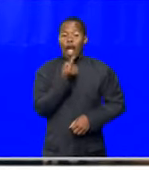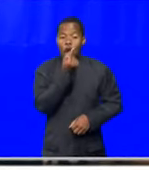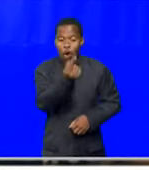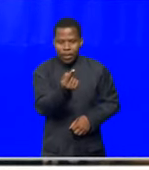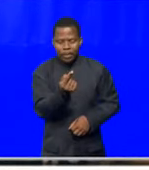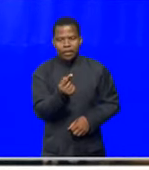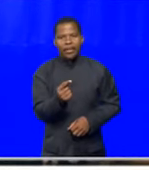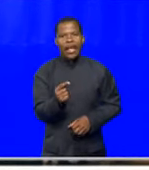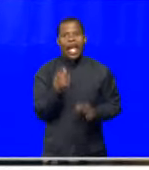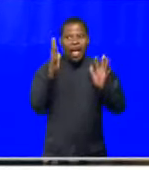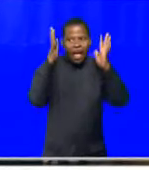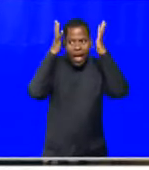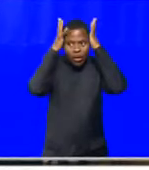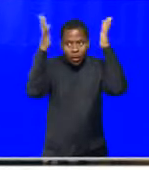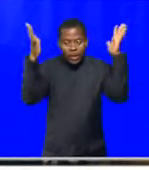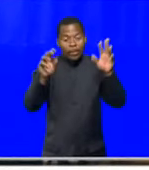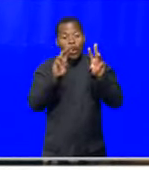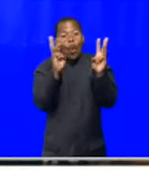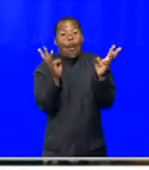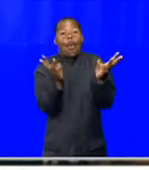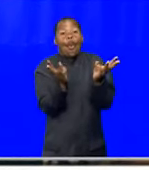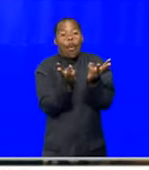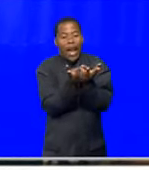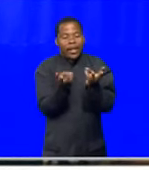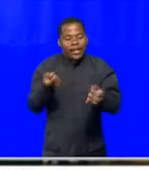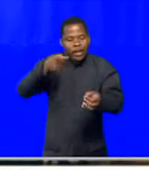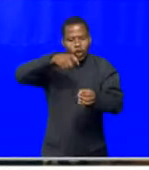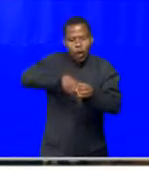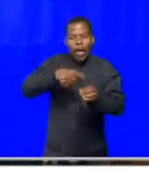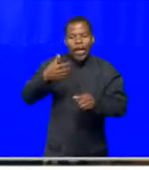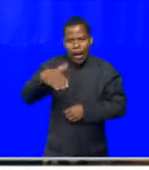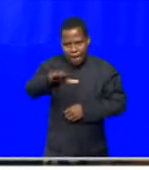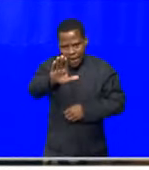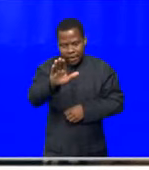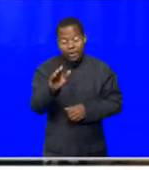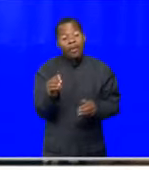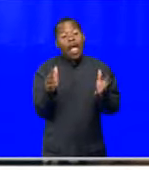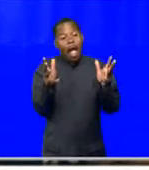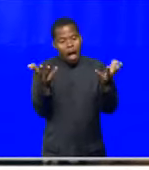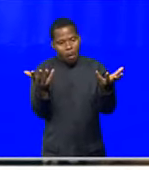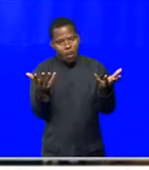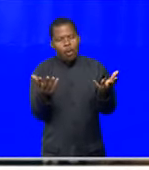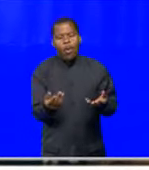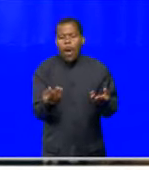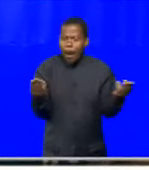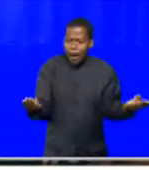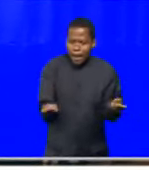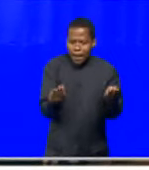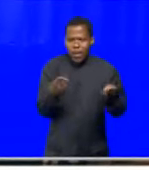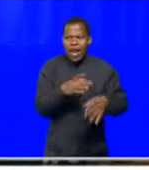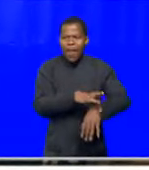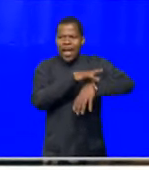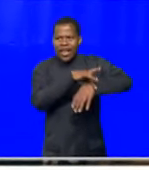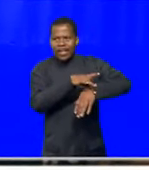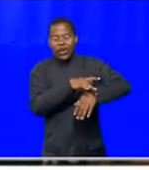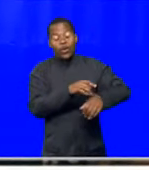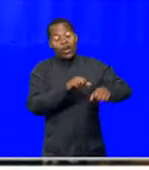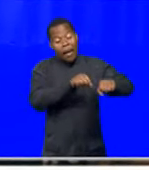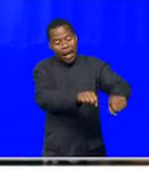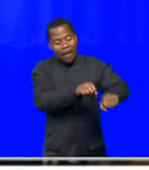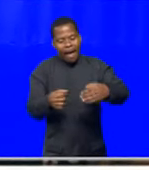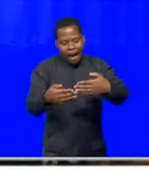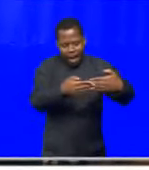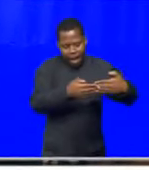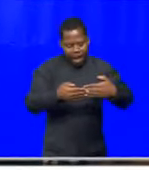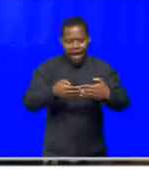in addressing and closing the gap on epilepsy treatment and reduce the deaths and disabilities caused by epilepsy. The patron of the Eswatini